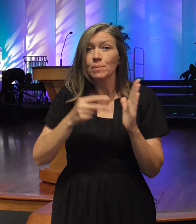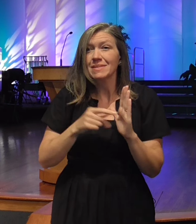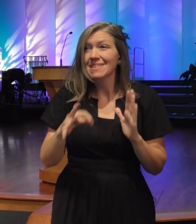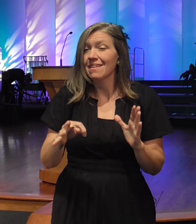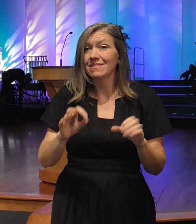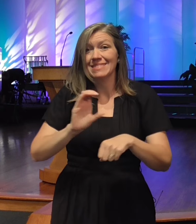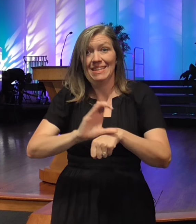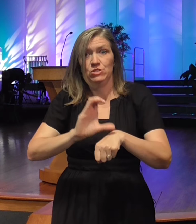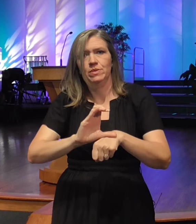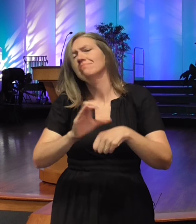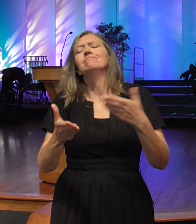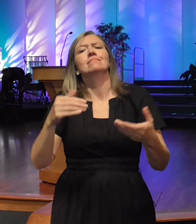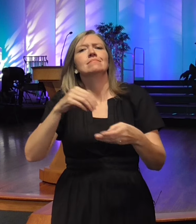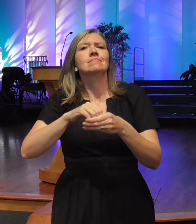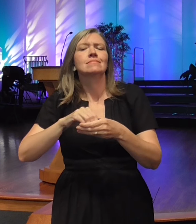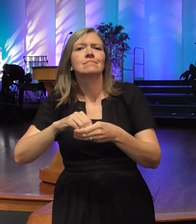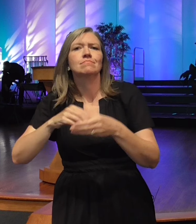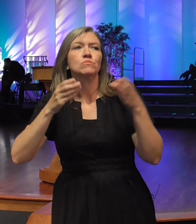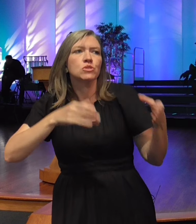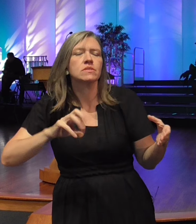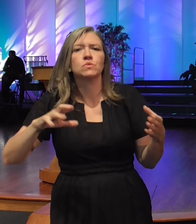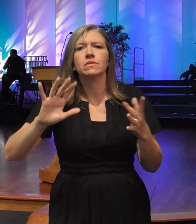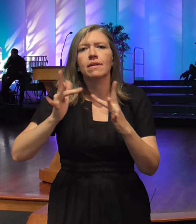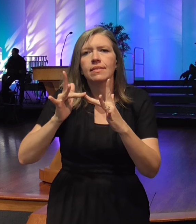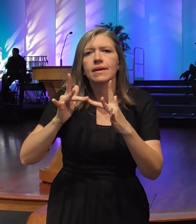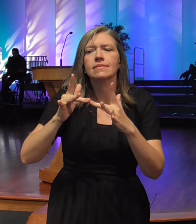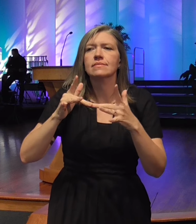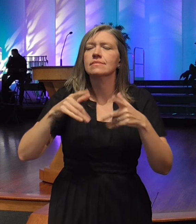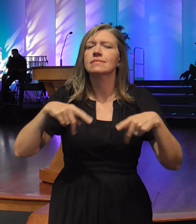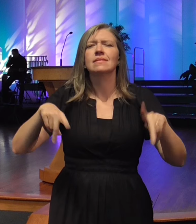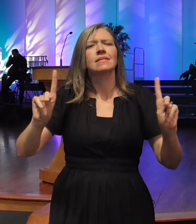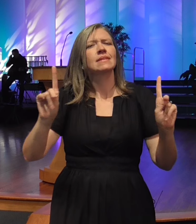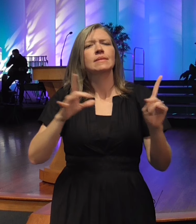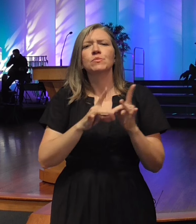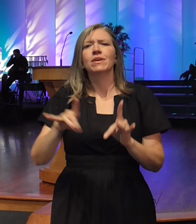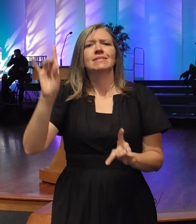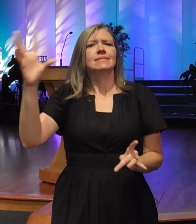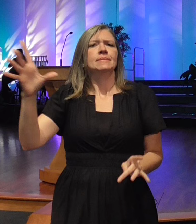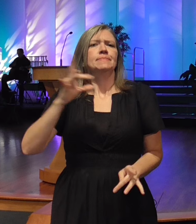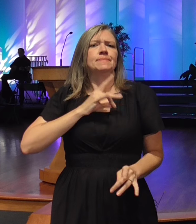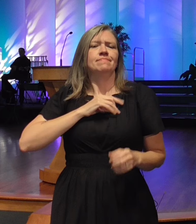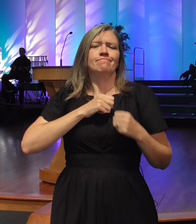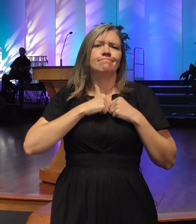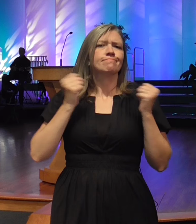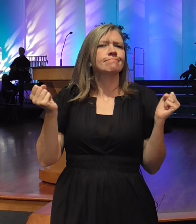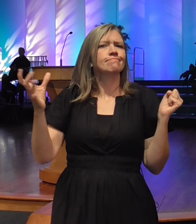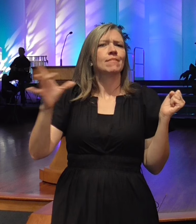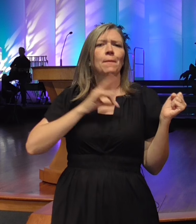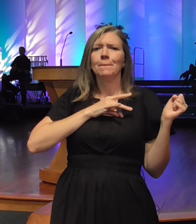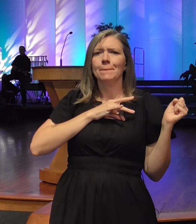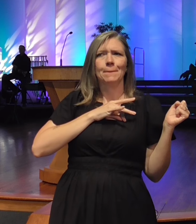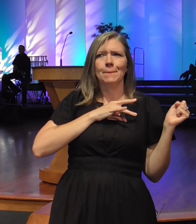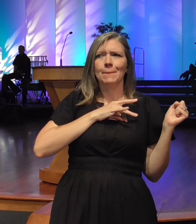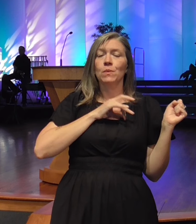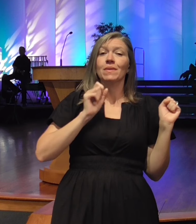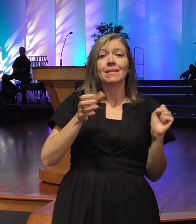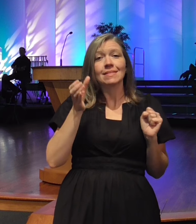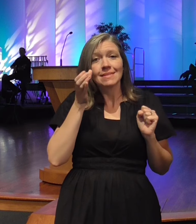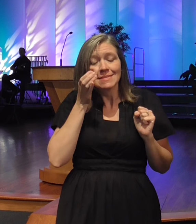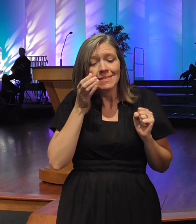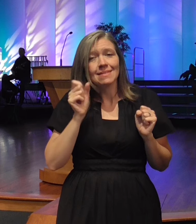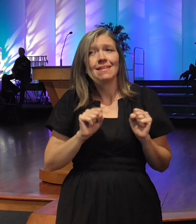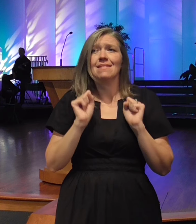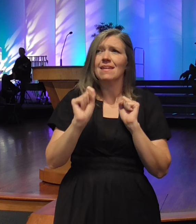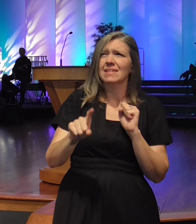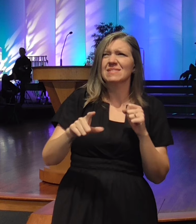it, running away from it. But right here, the very purpose of sanctuary, whether you're in this sanctuary or watching online, is to